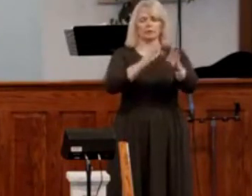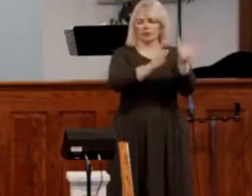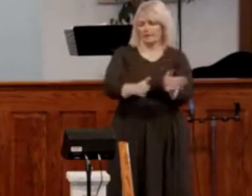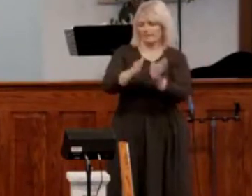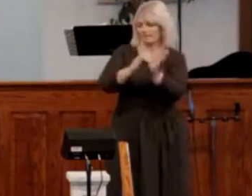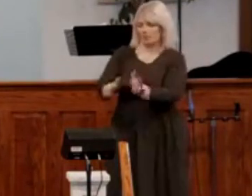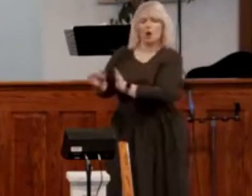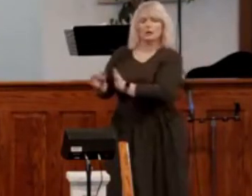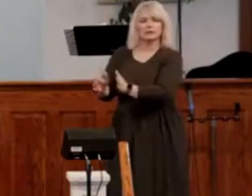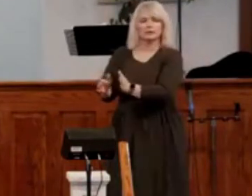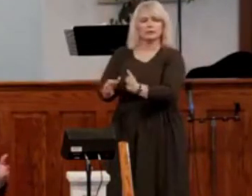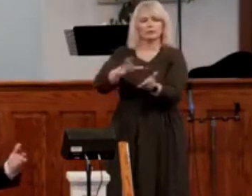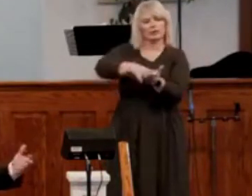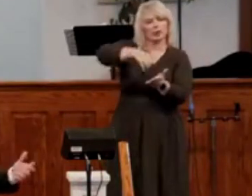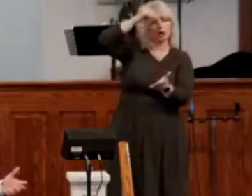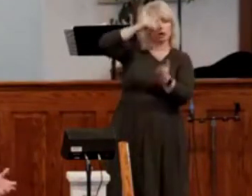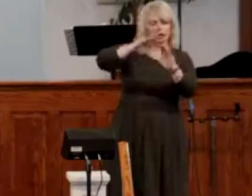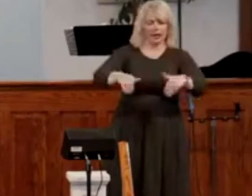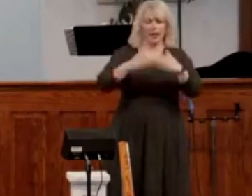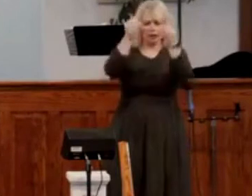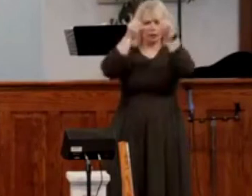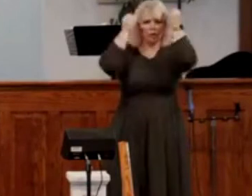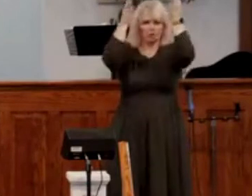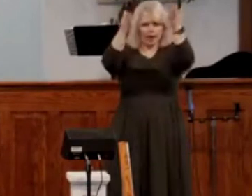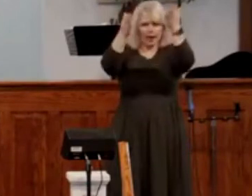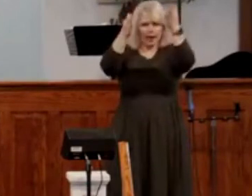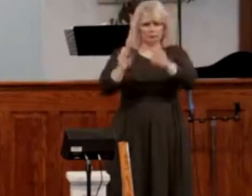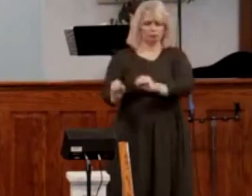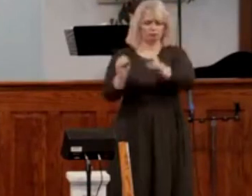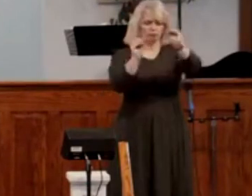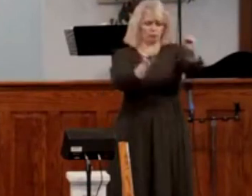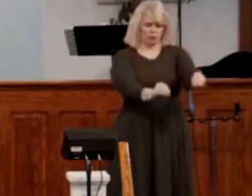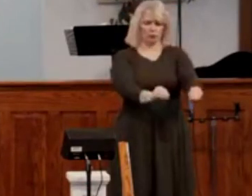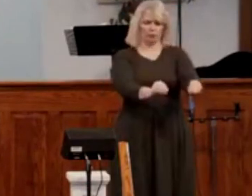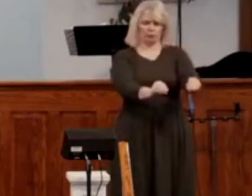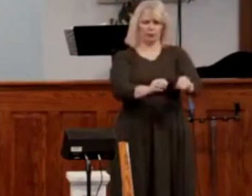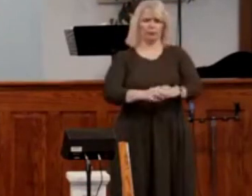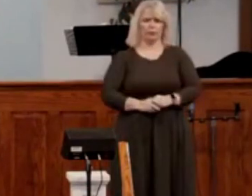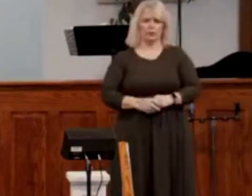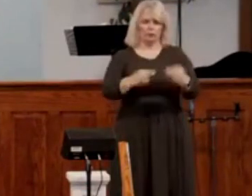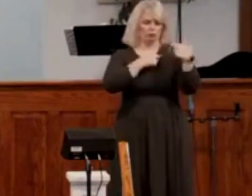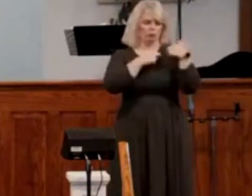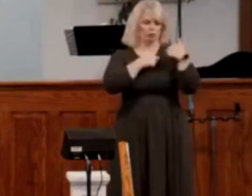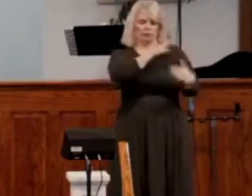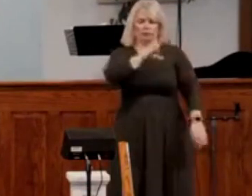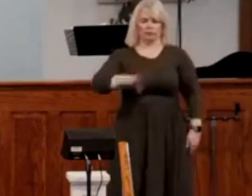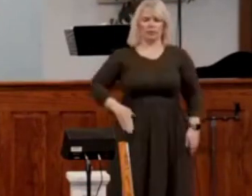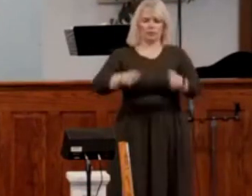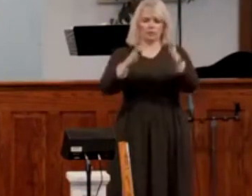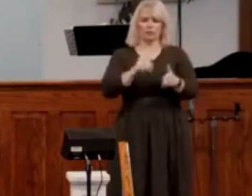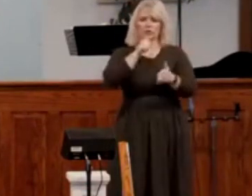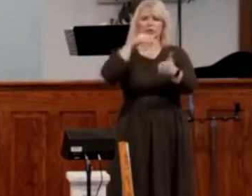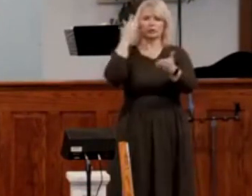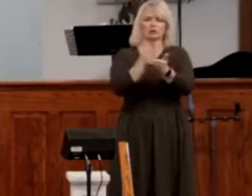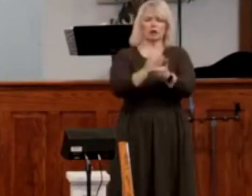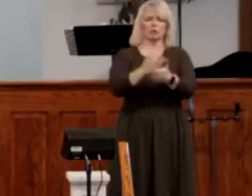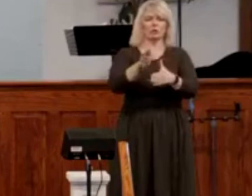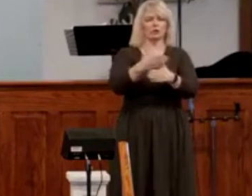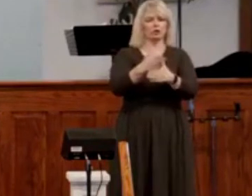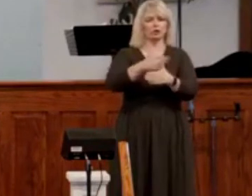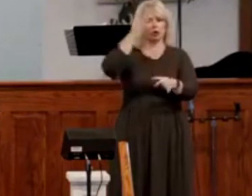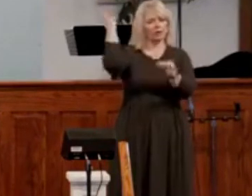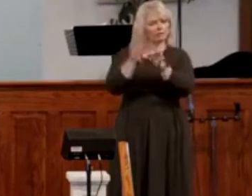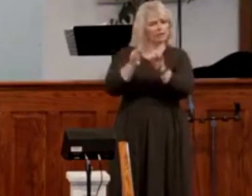those things and learning how to obey them. It's moving forward. The responsibility of Christians does not stop with sharing our faith.